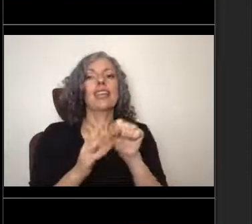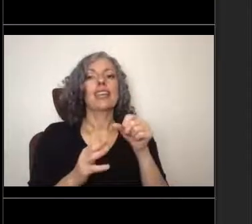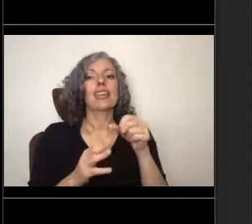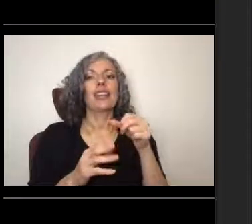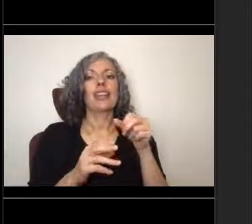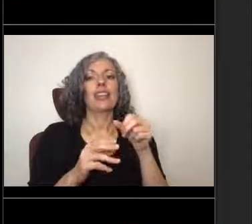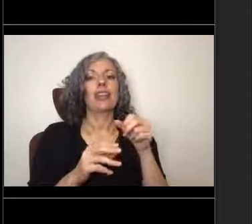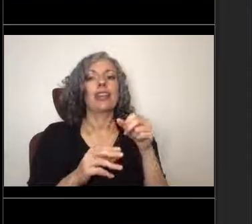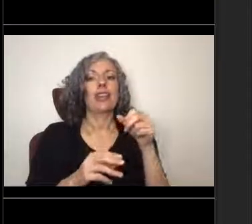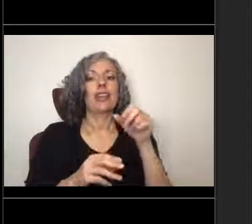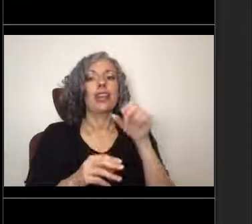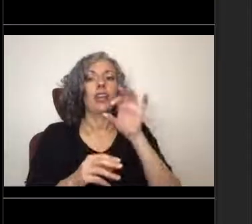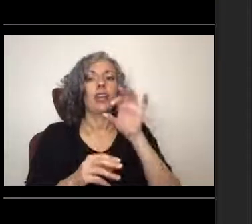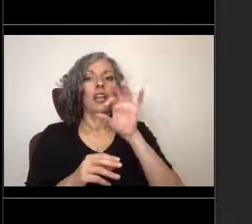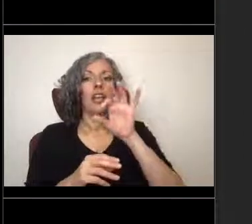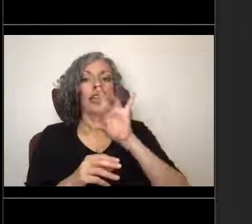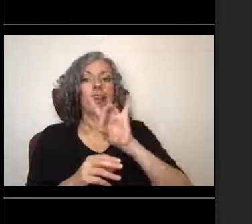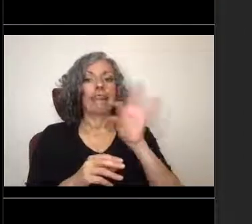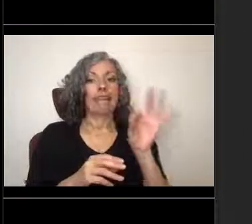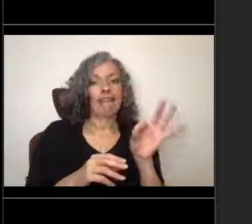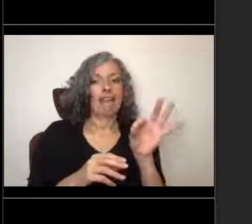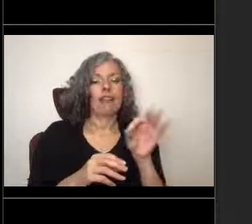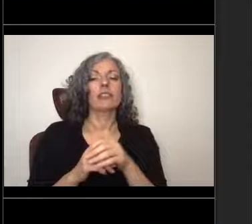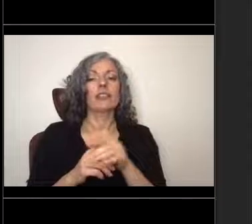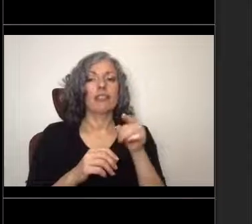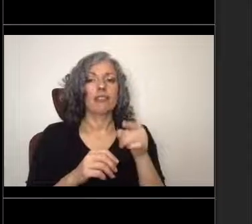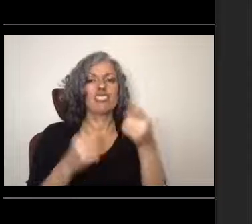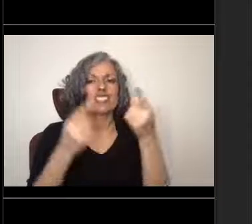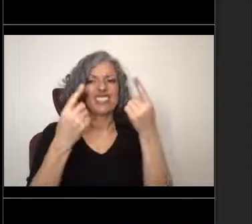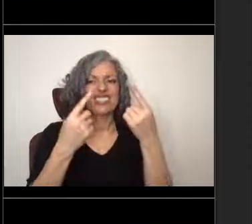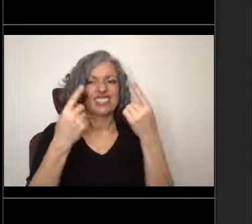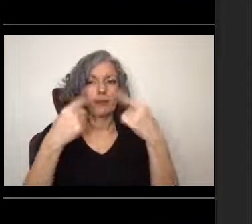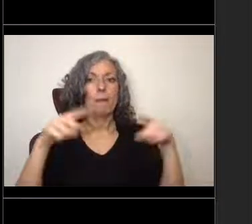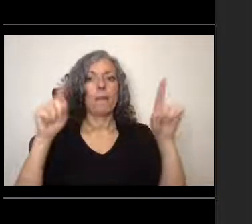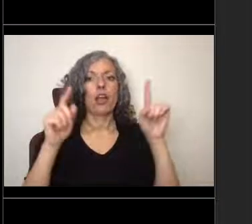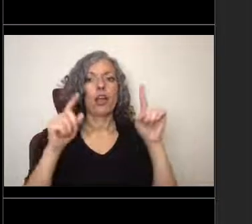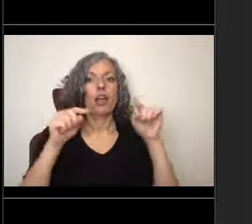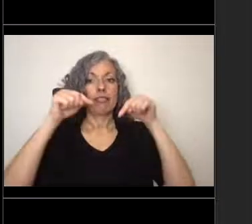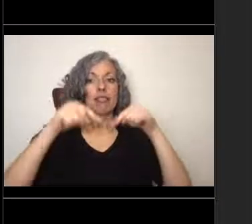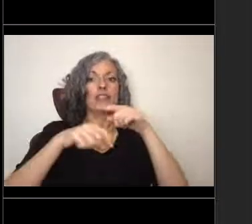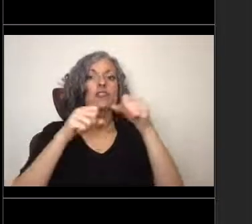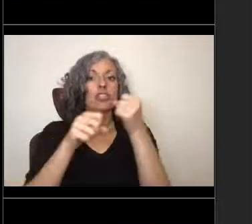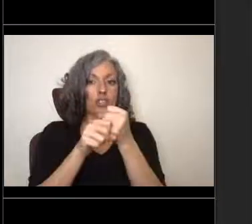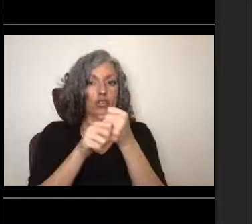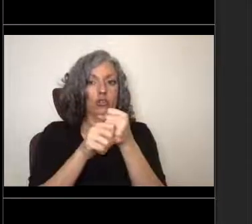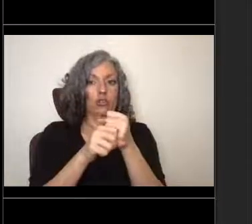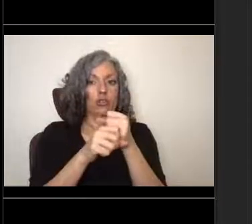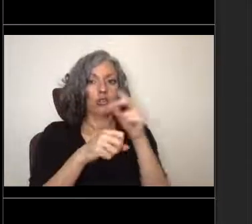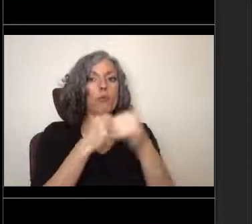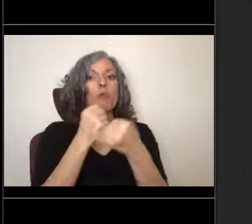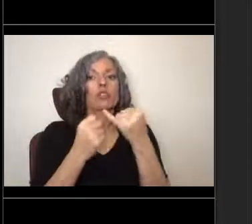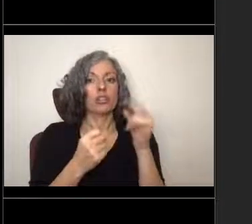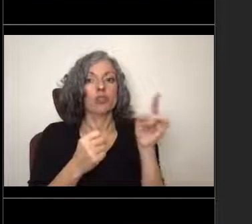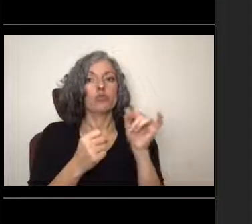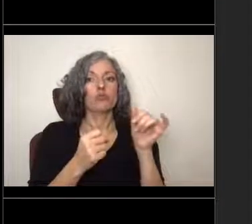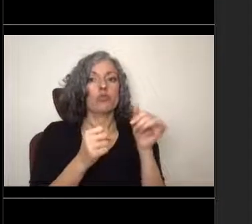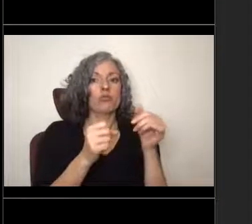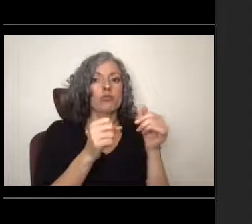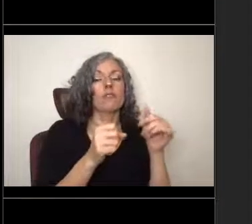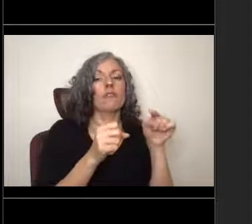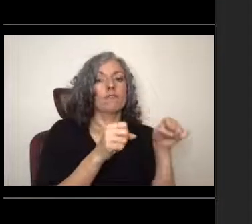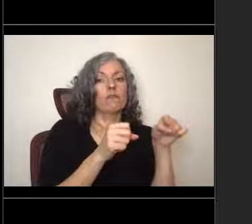50. The project is scheduled to be completed this year. The project is also located next to an affordable housing complex, which is